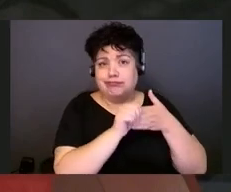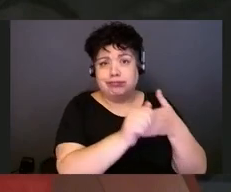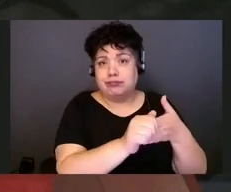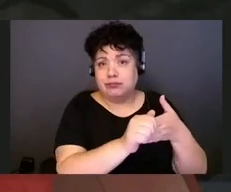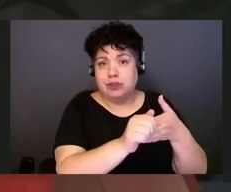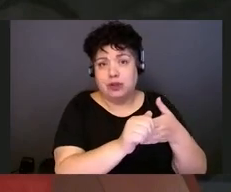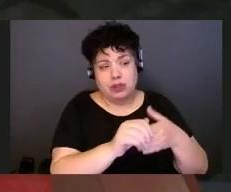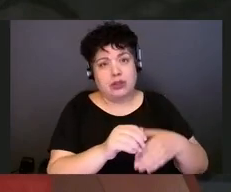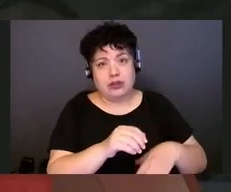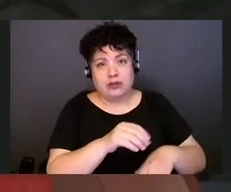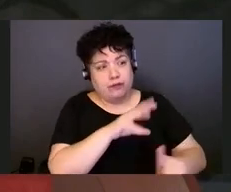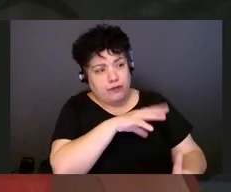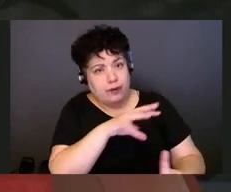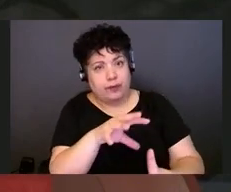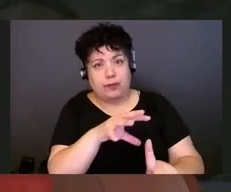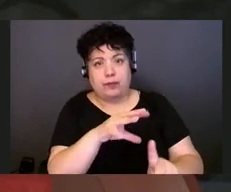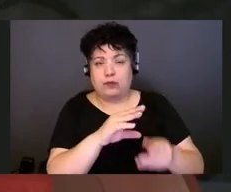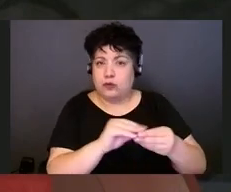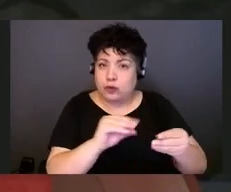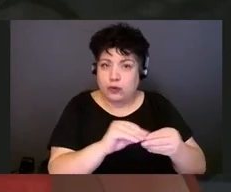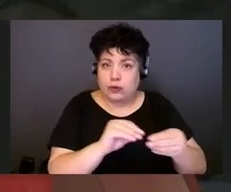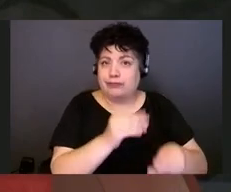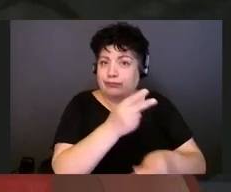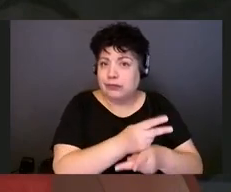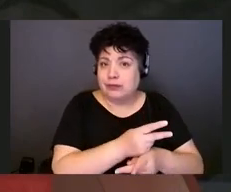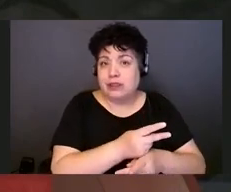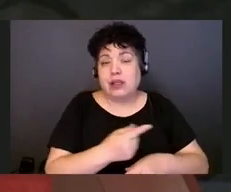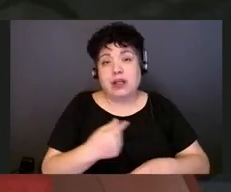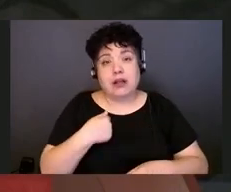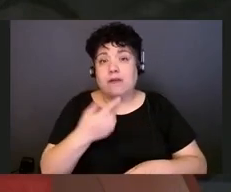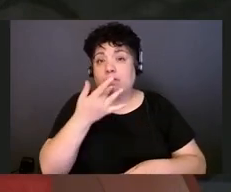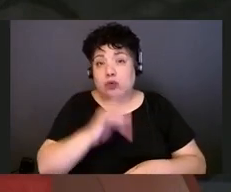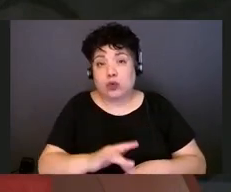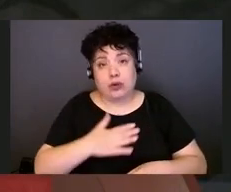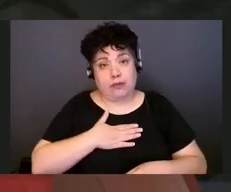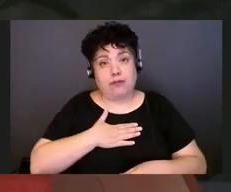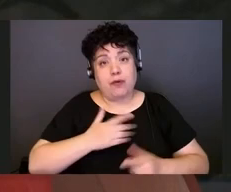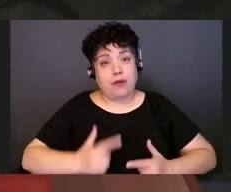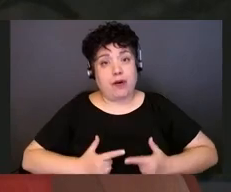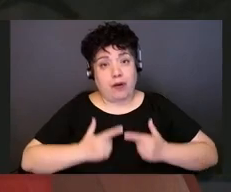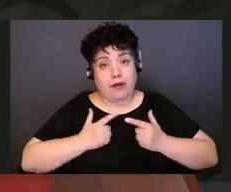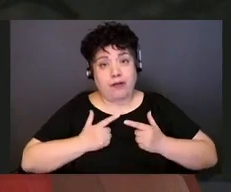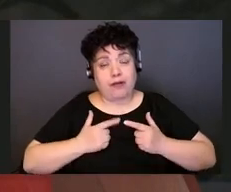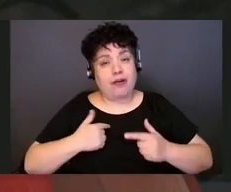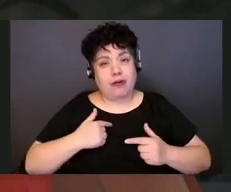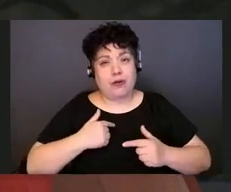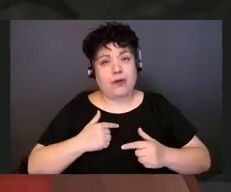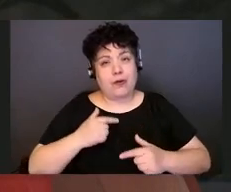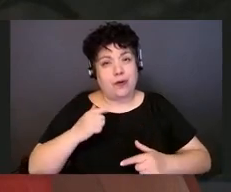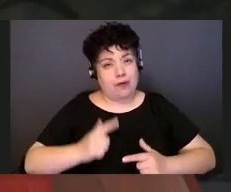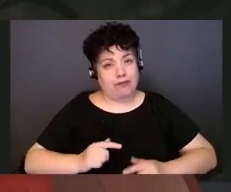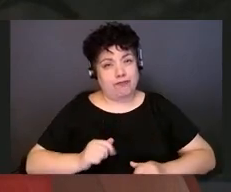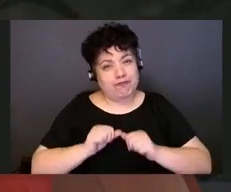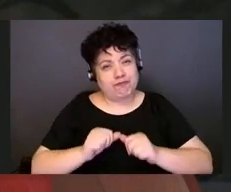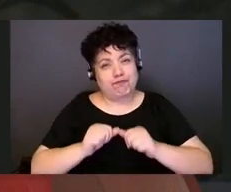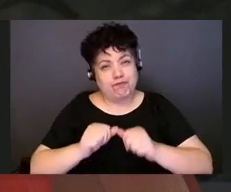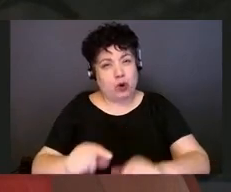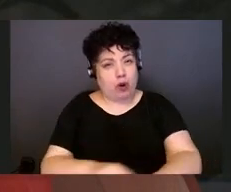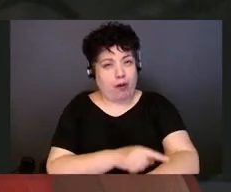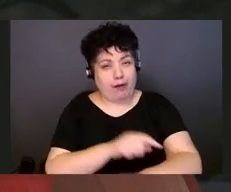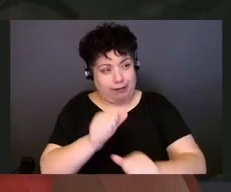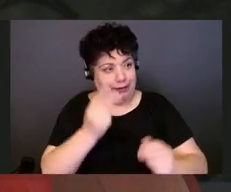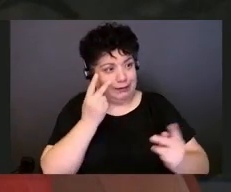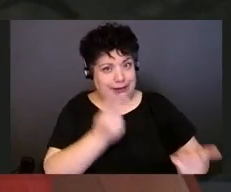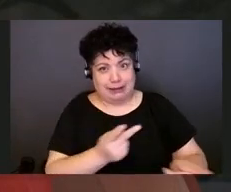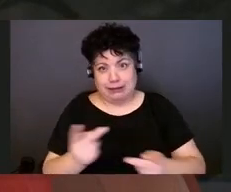I am so lucky to have lived so long, so I may see the difference, and to